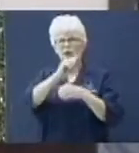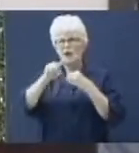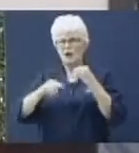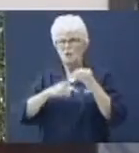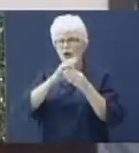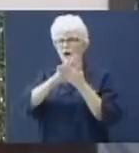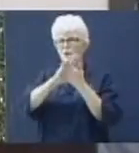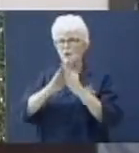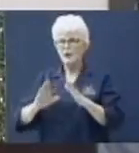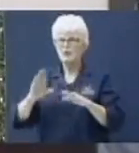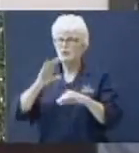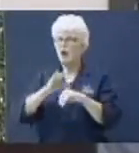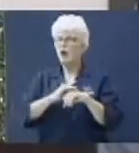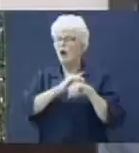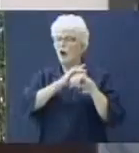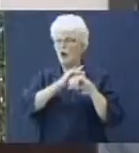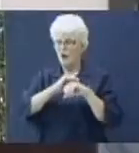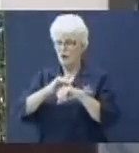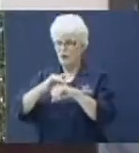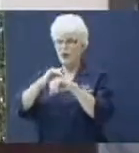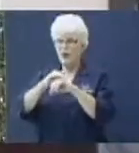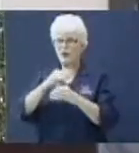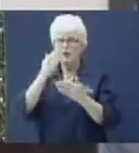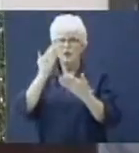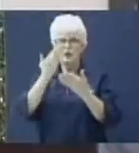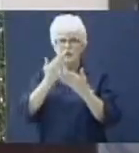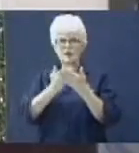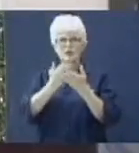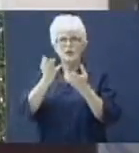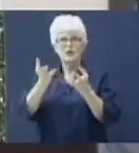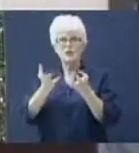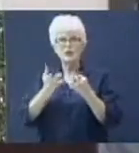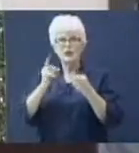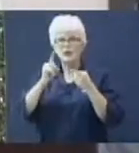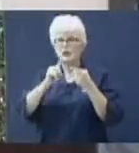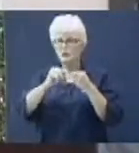peace on earth, goodwill to